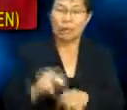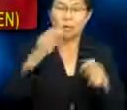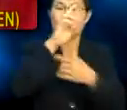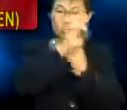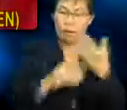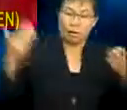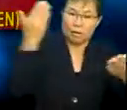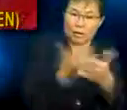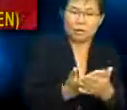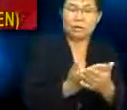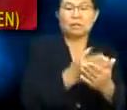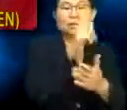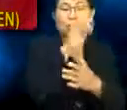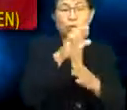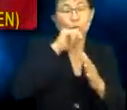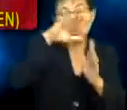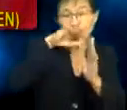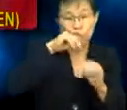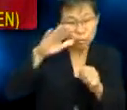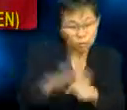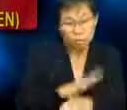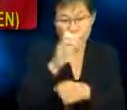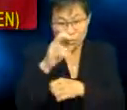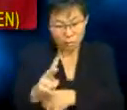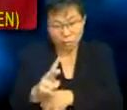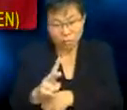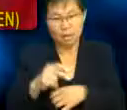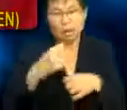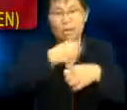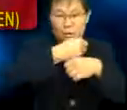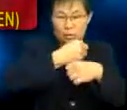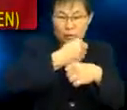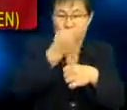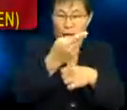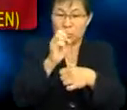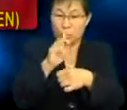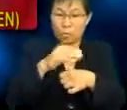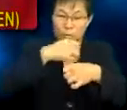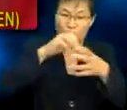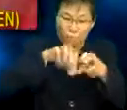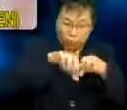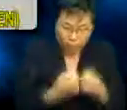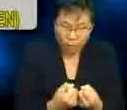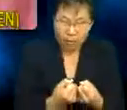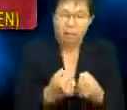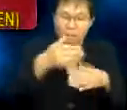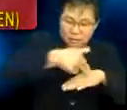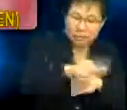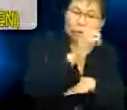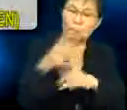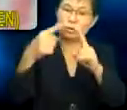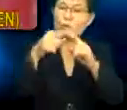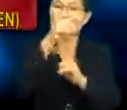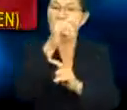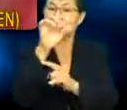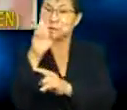blood reaches the tissues that lack oxygen, the oxyhemoglobin breaks down and releases its oxygen